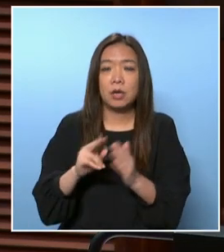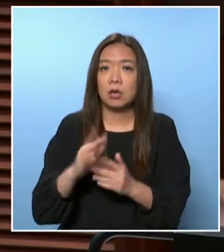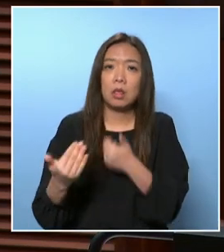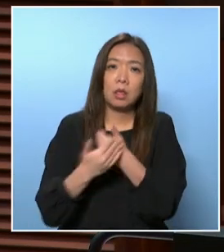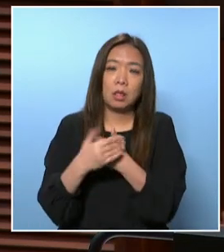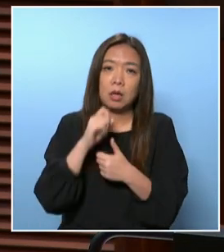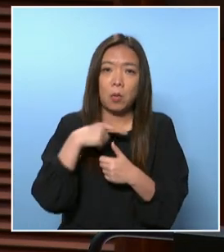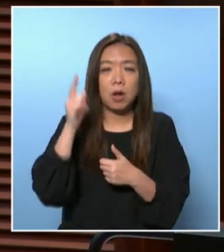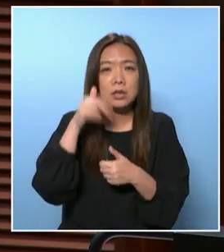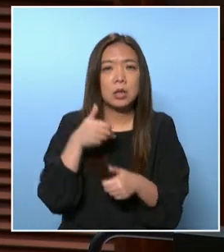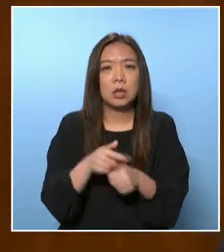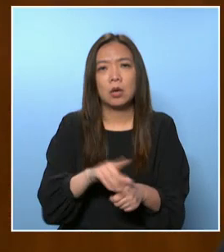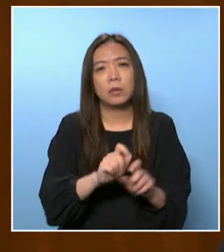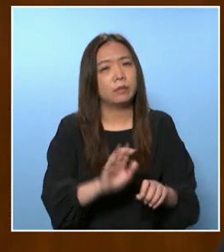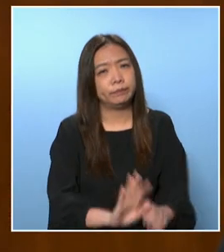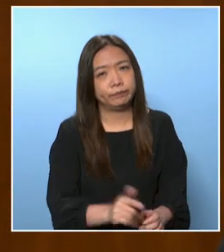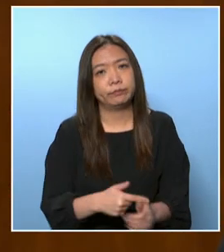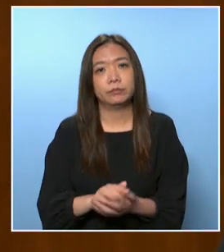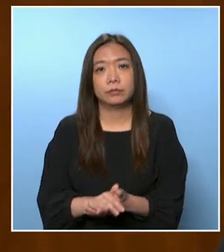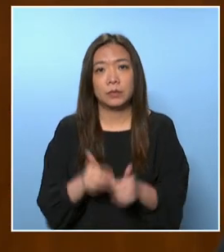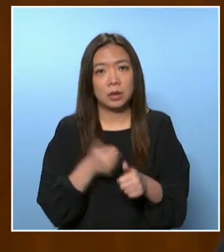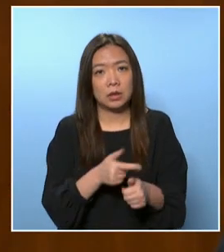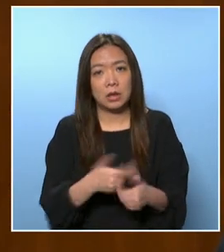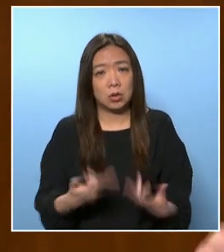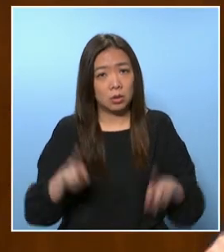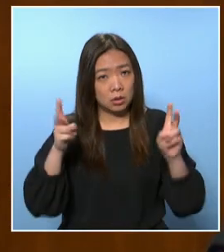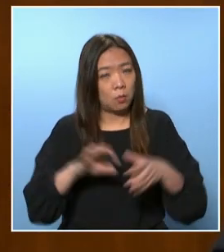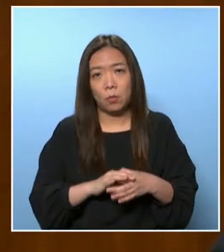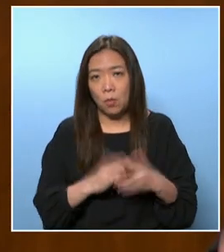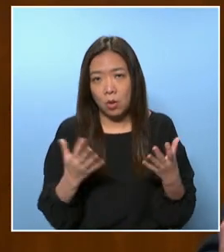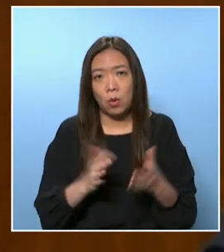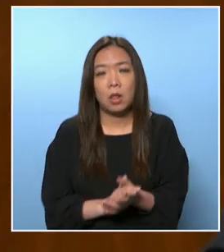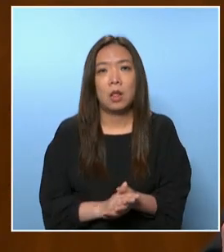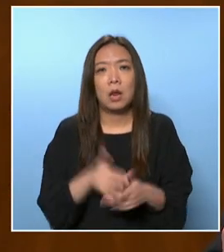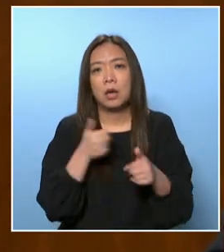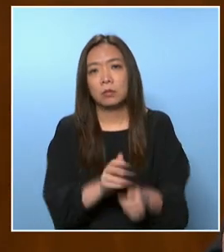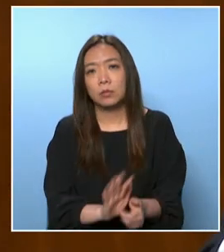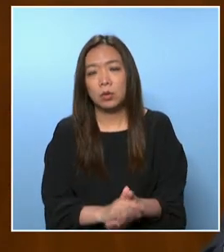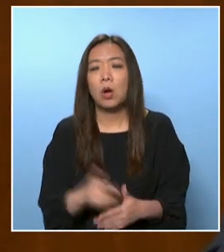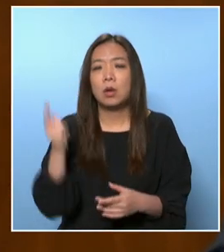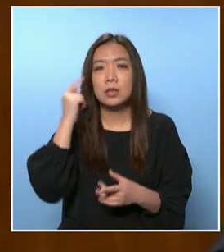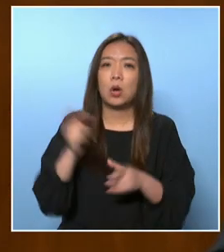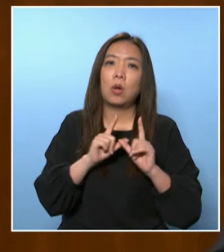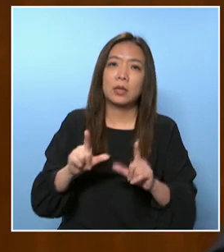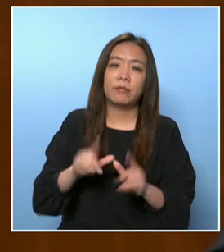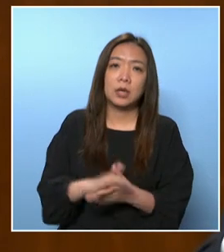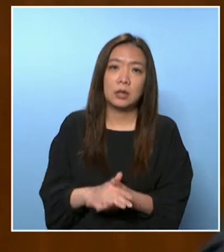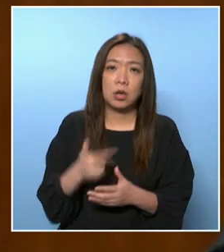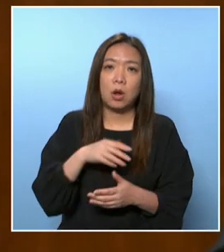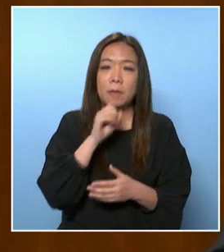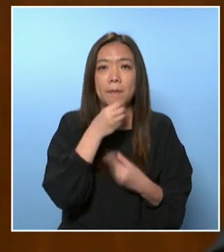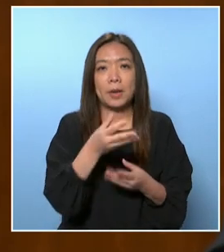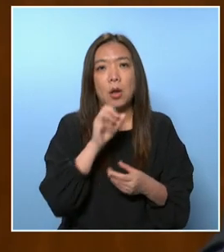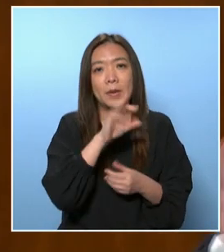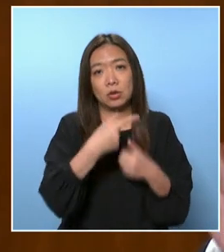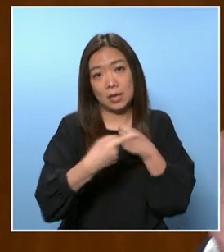judge suggested this be discussed. Well, please do not follow up on this. This has fallen outside of the scope. I'll